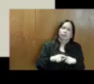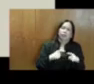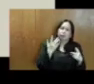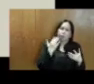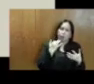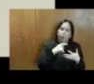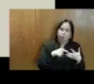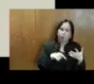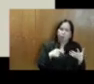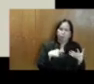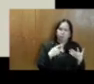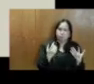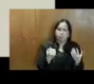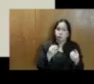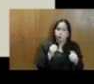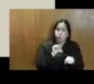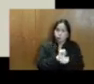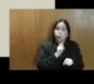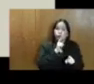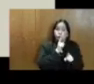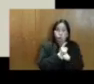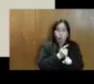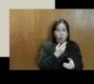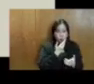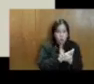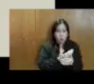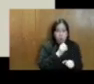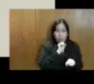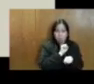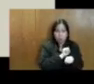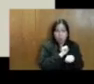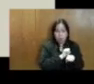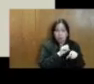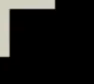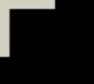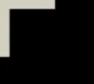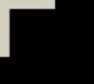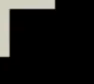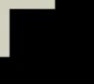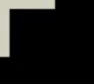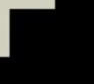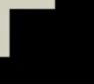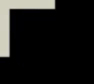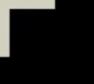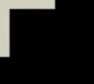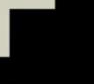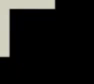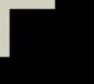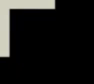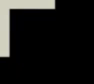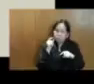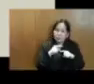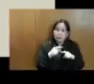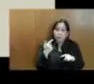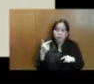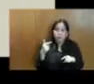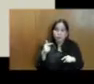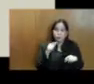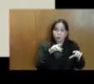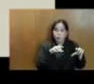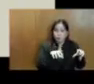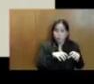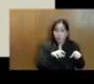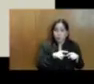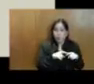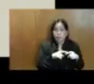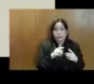whether or not a job is a good job. But one thing that we frequently hear is that these green jobs, especially